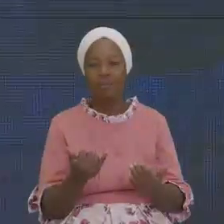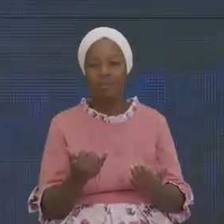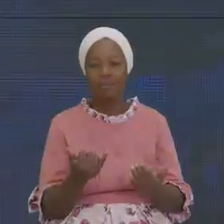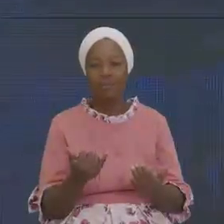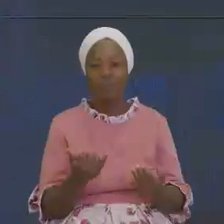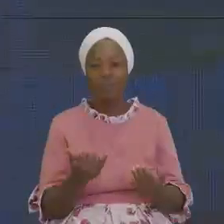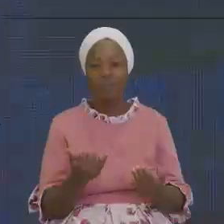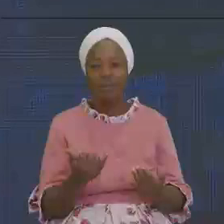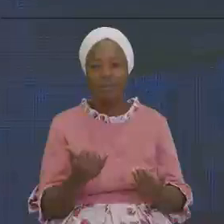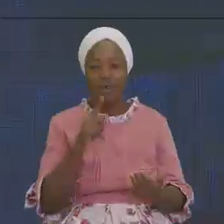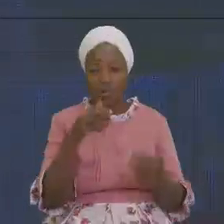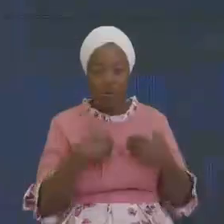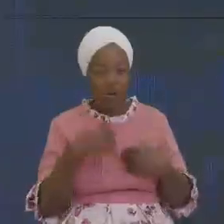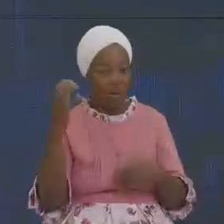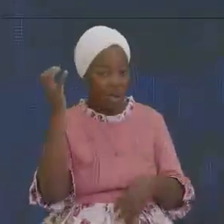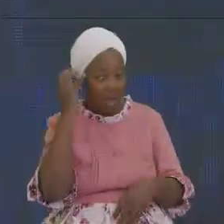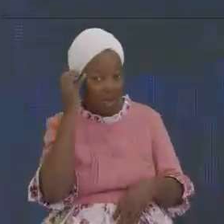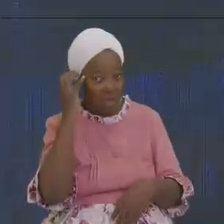You have heard he's calling you.